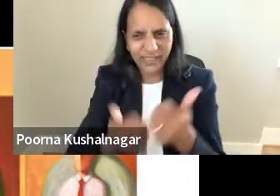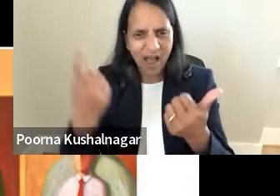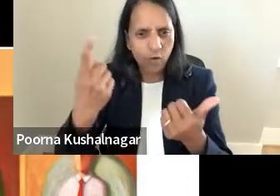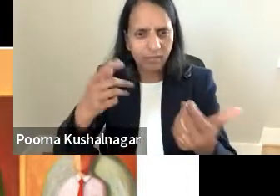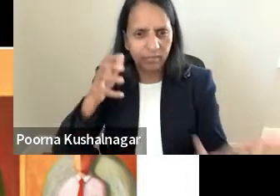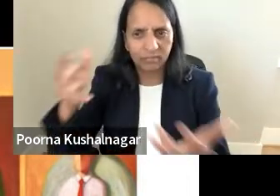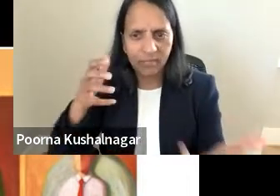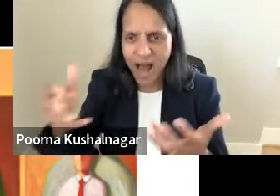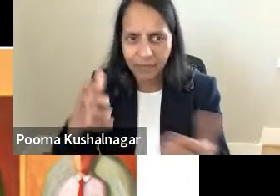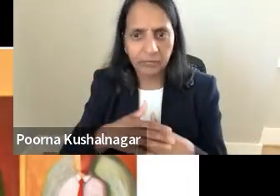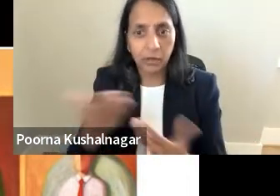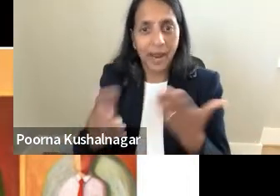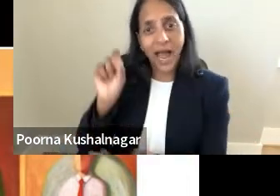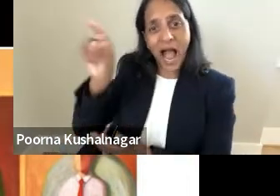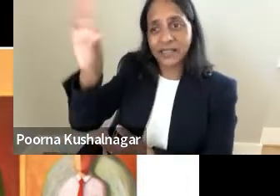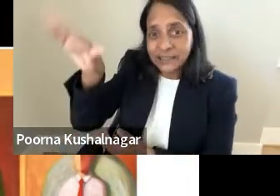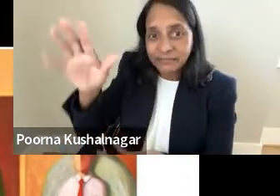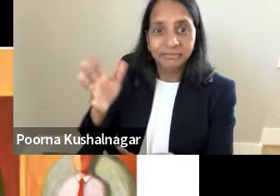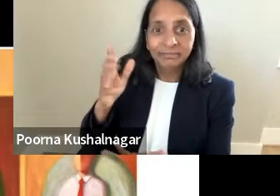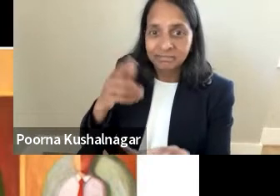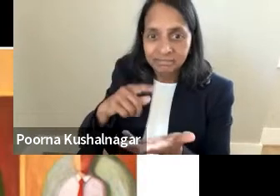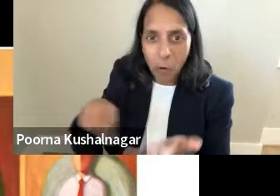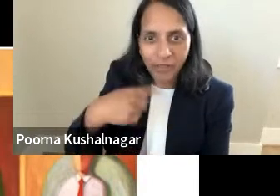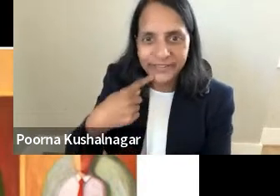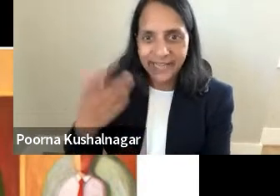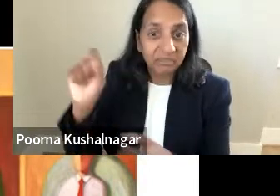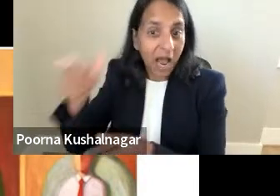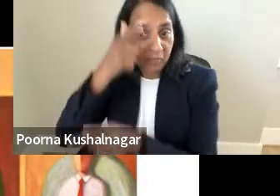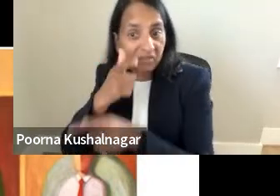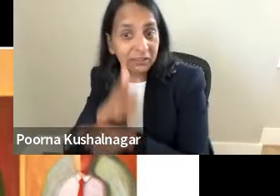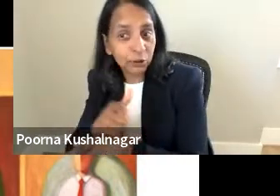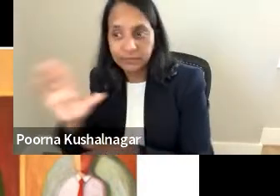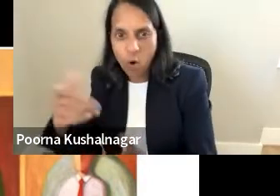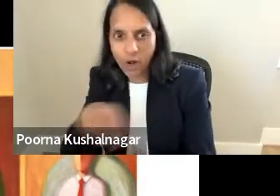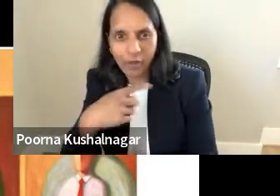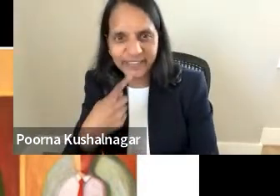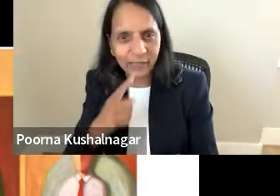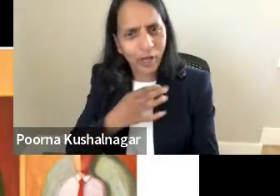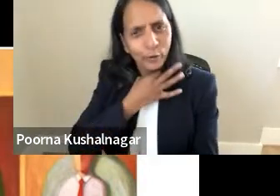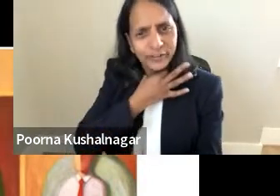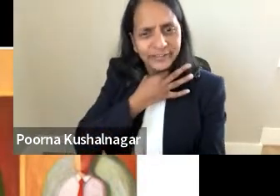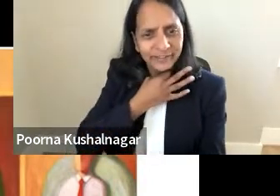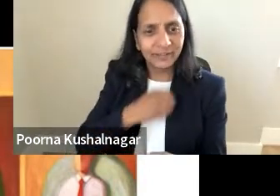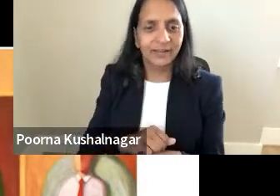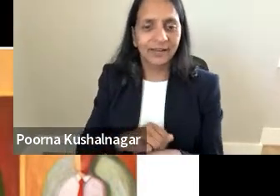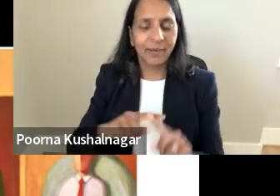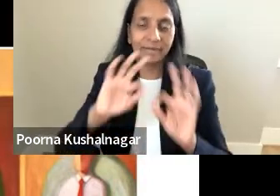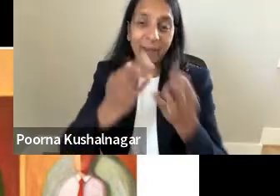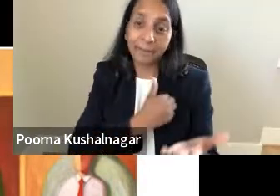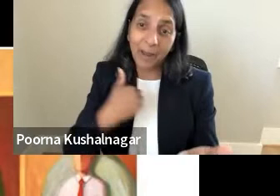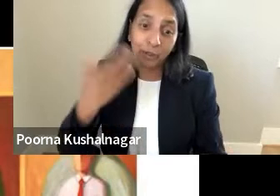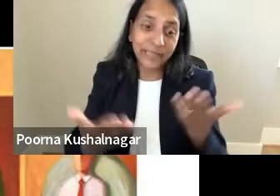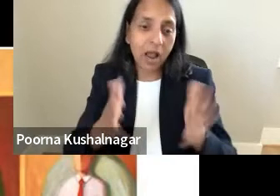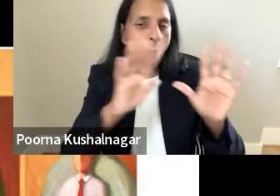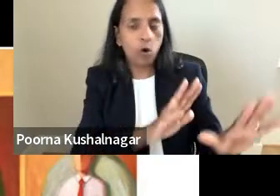conversation. And so we're looking at this child in the picture and they're wondering, why is everyone laughing? And so they ask an adult, they ask their sibling, what are they talking about? I'm